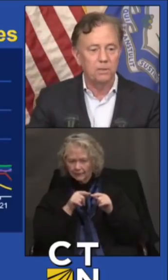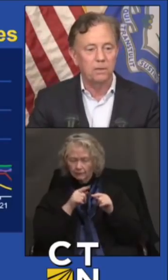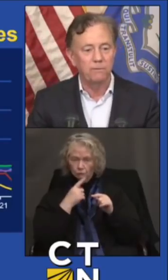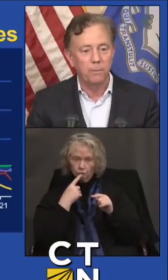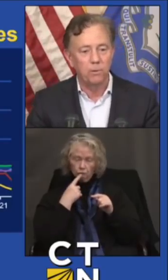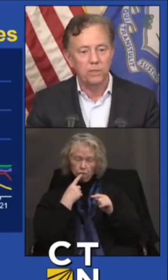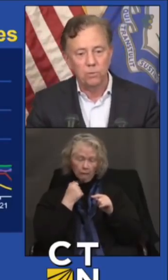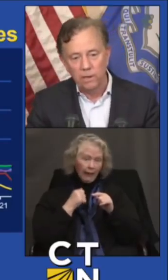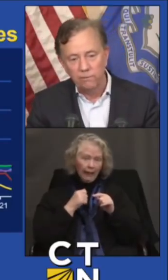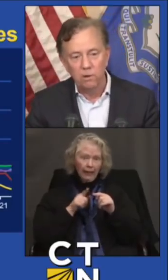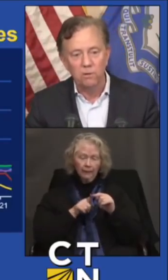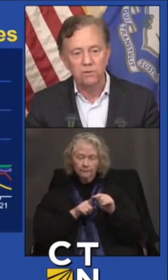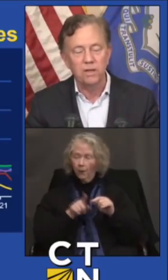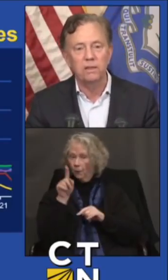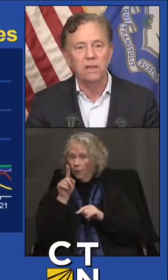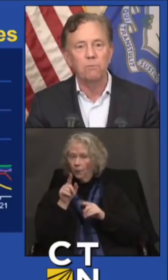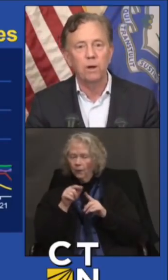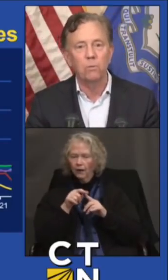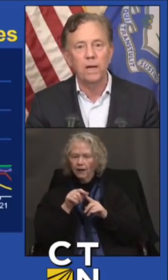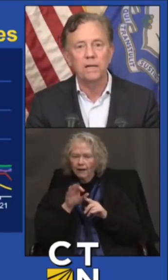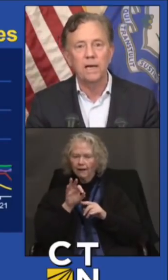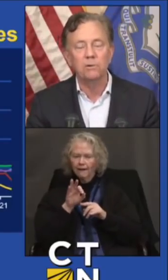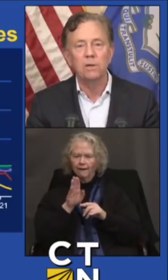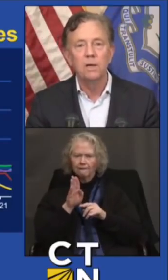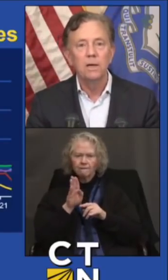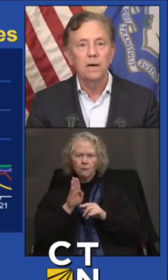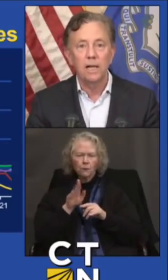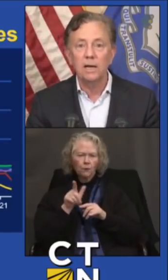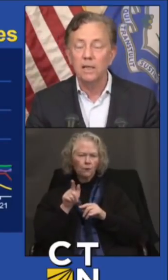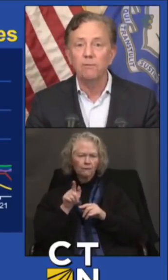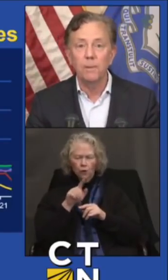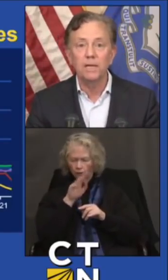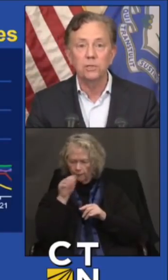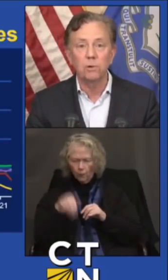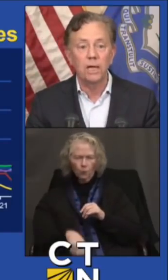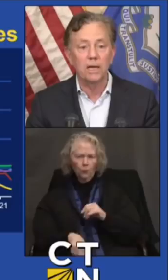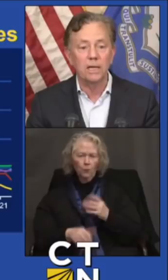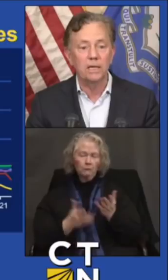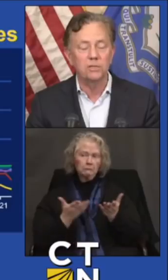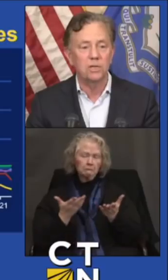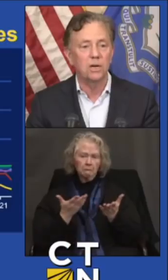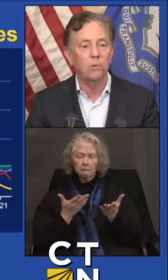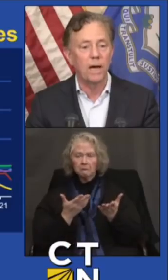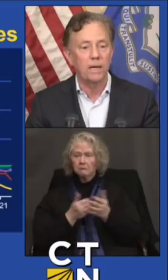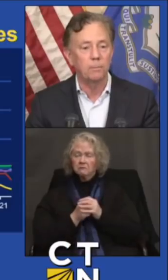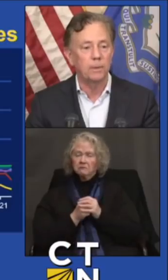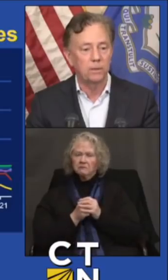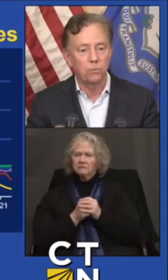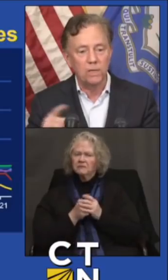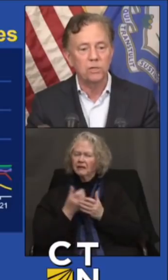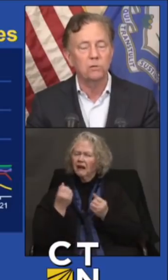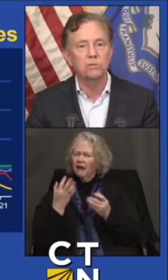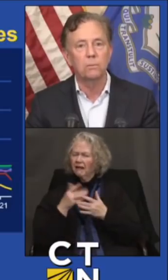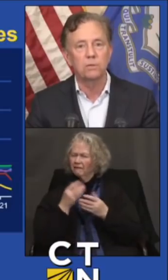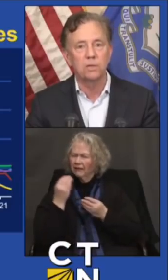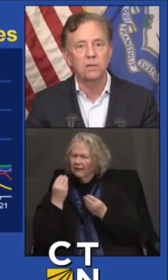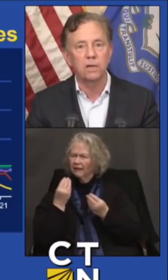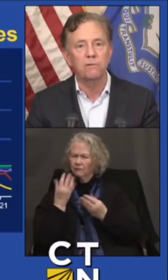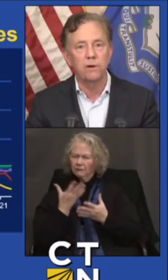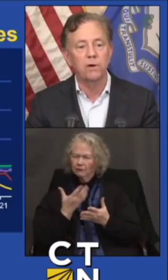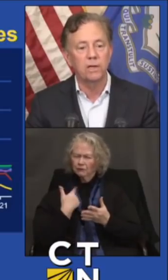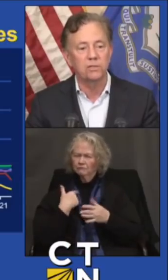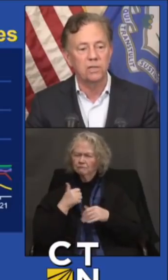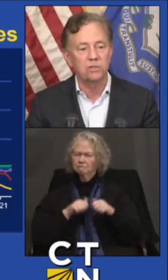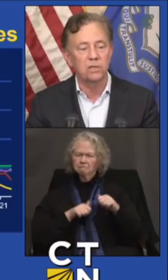up on February 21st, then went way down. A lot of the information we're getting is erratic, but the rest of those numbers, I